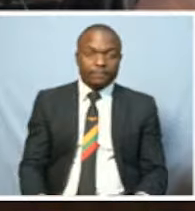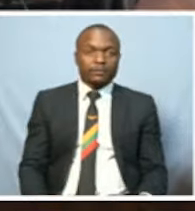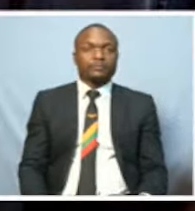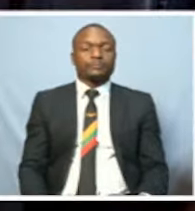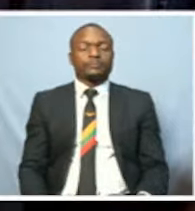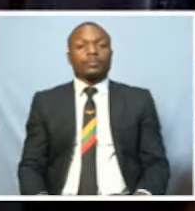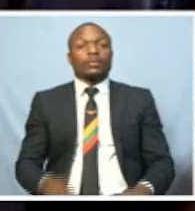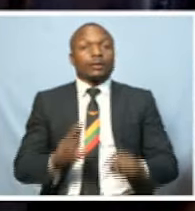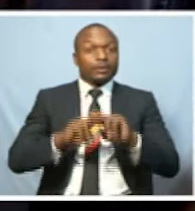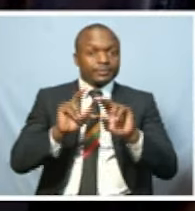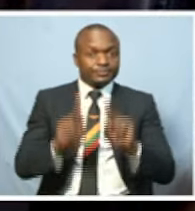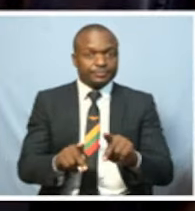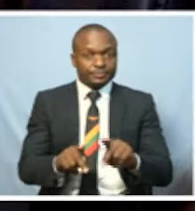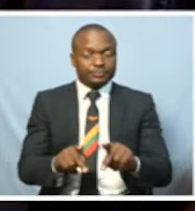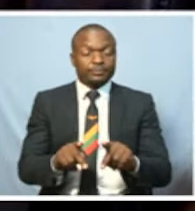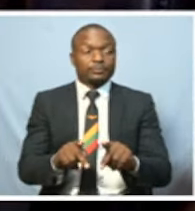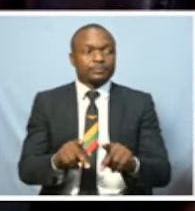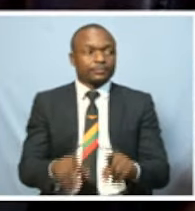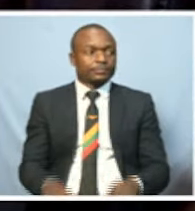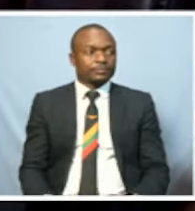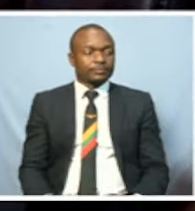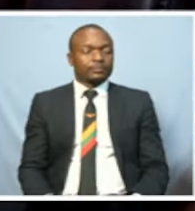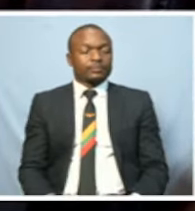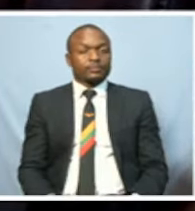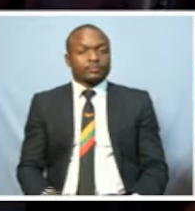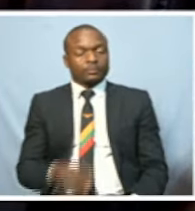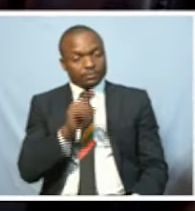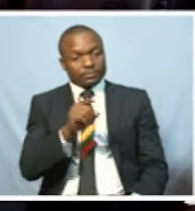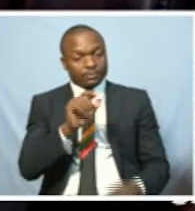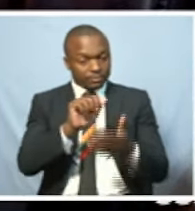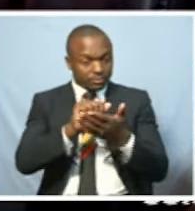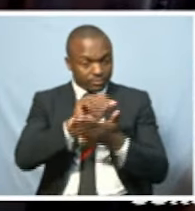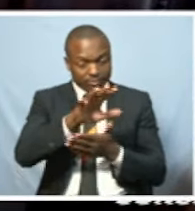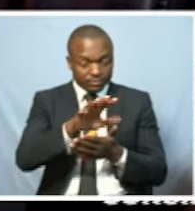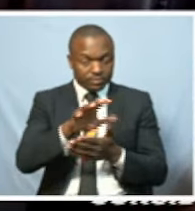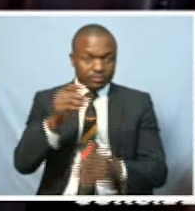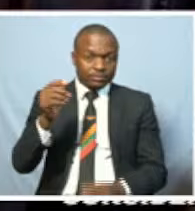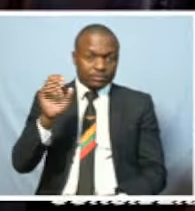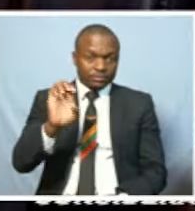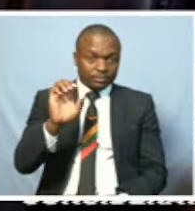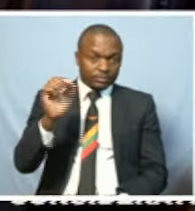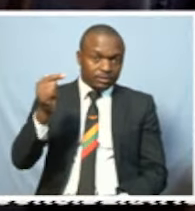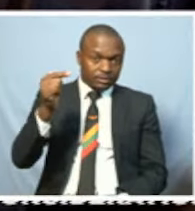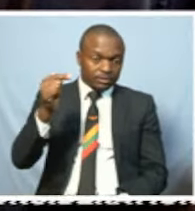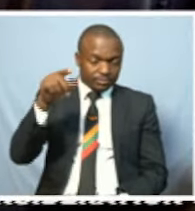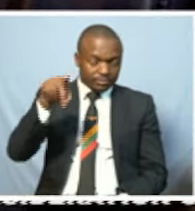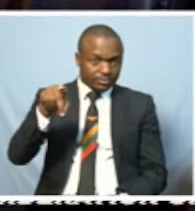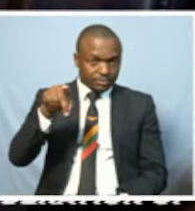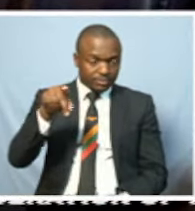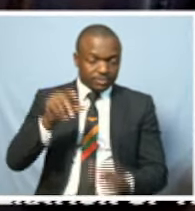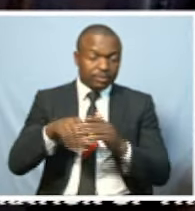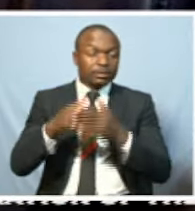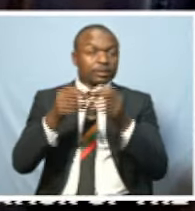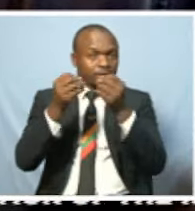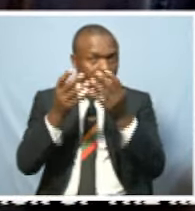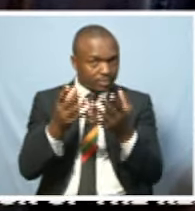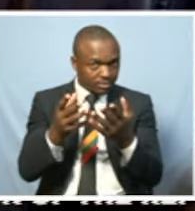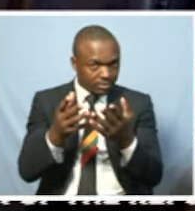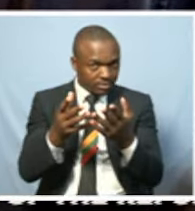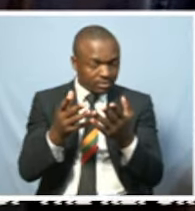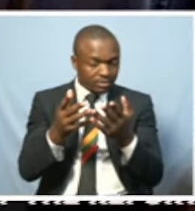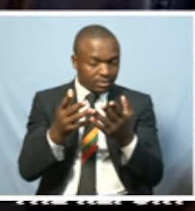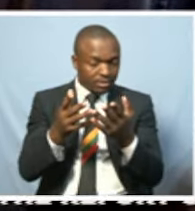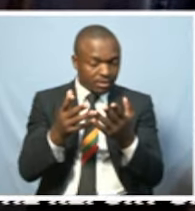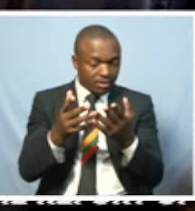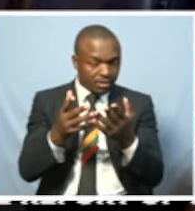Yes, Chair. Exactly his thought, Chair. Did you advertise on EGP and stuff like that? And how many were able to